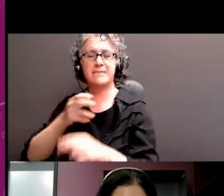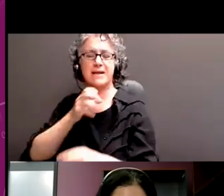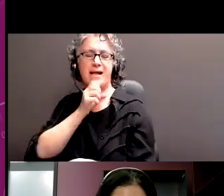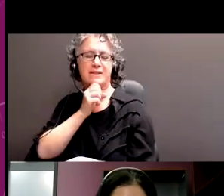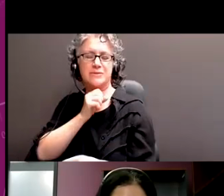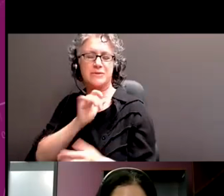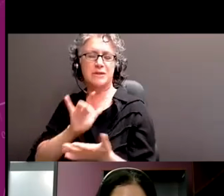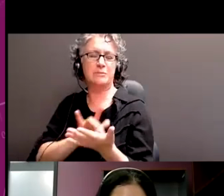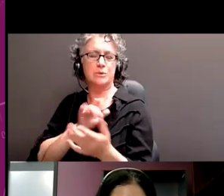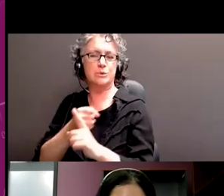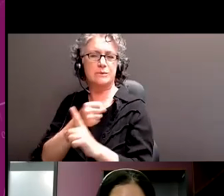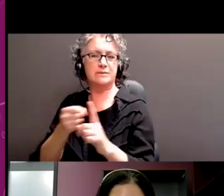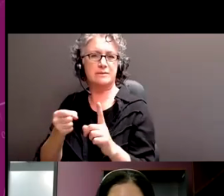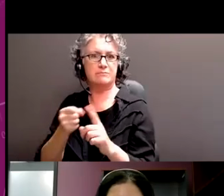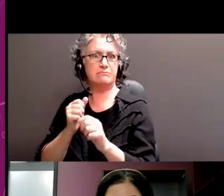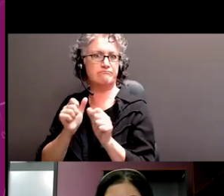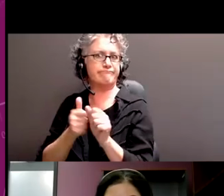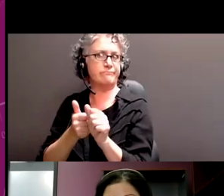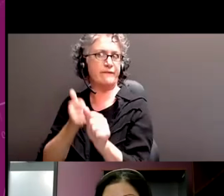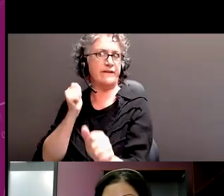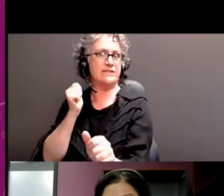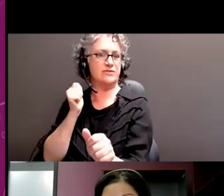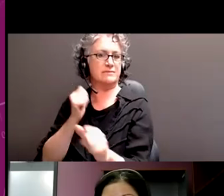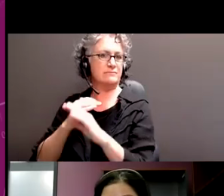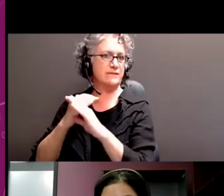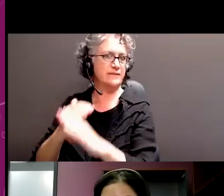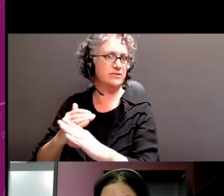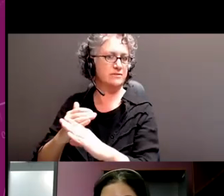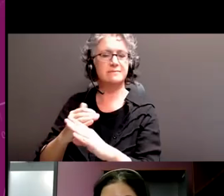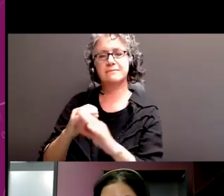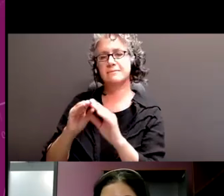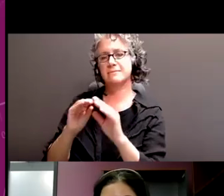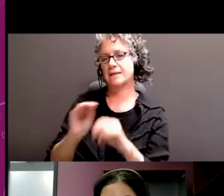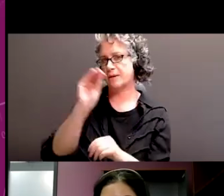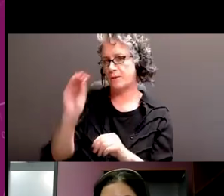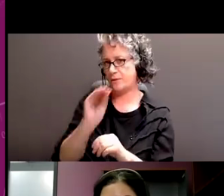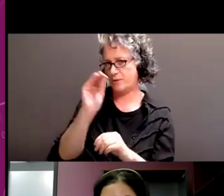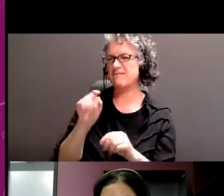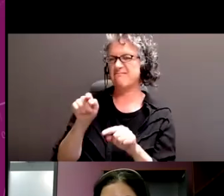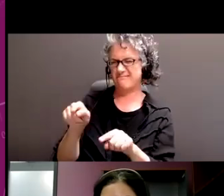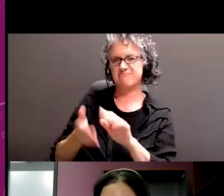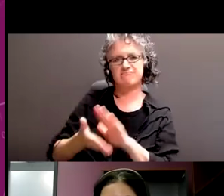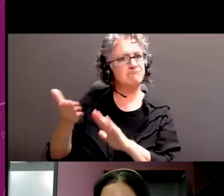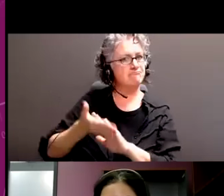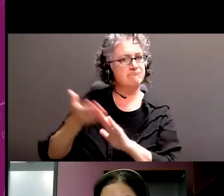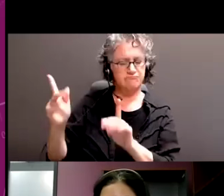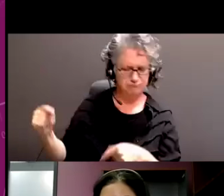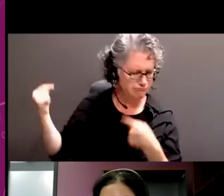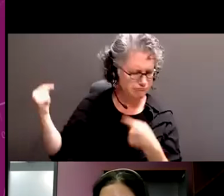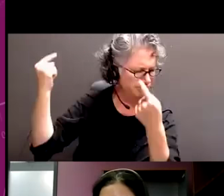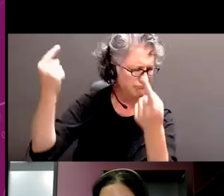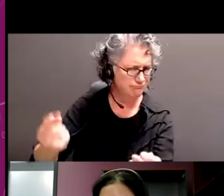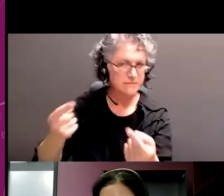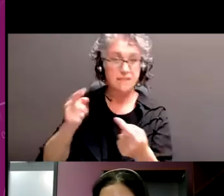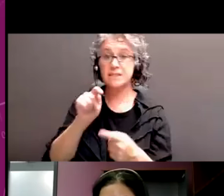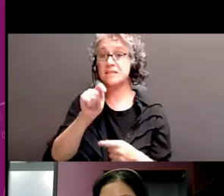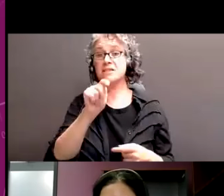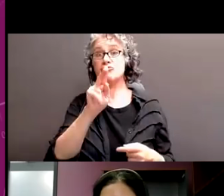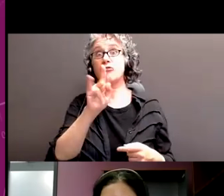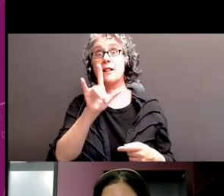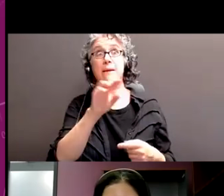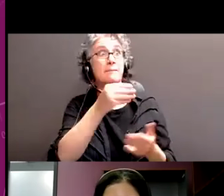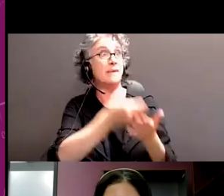Prevention Ontario. And so we've been continuously operating this program. The Trillium grant ran out,